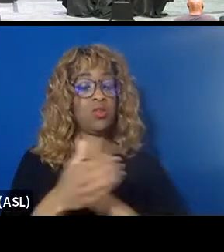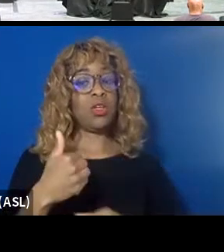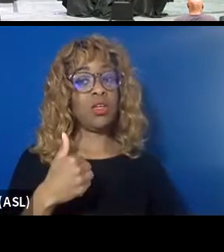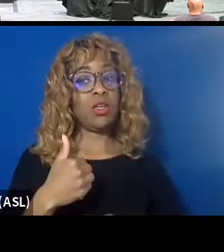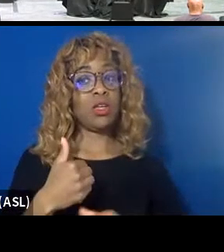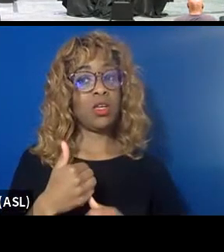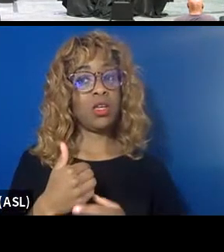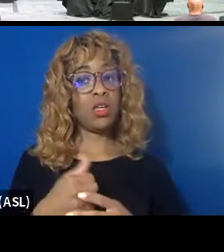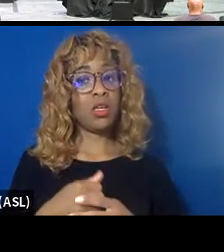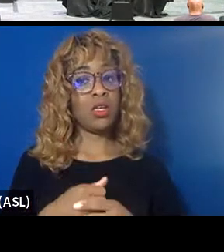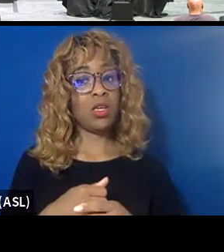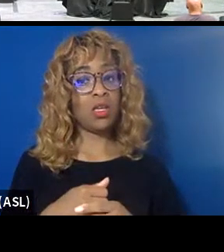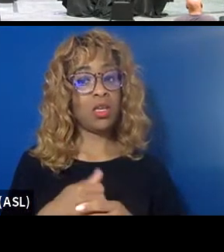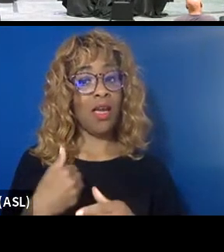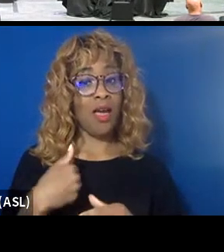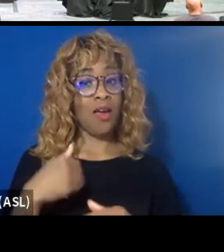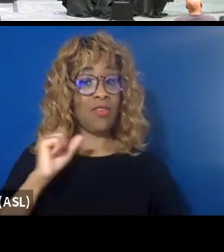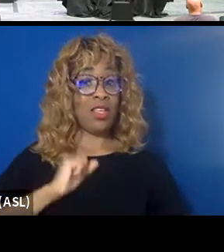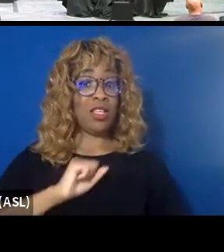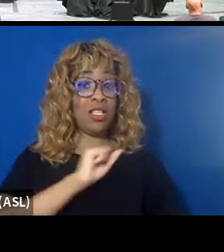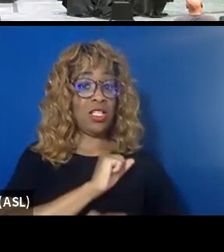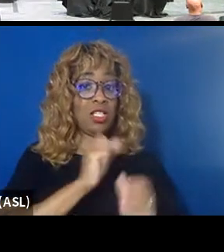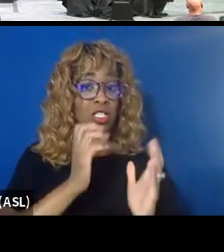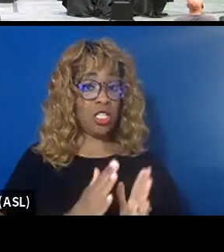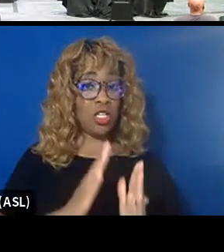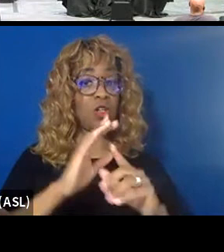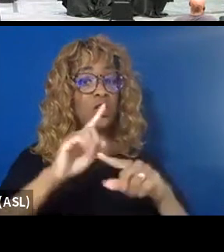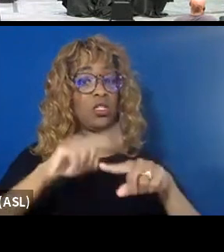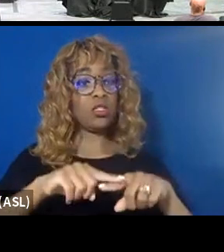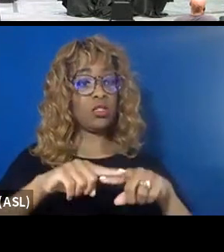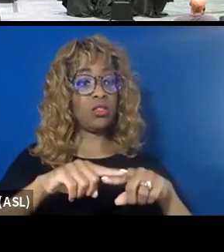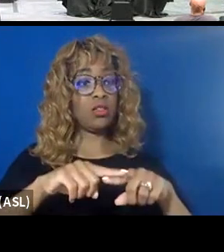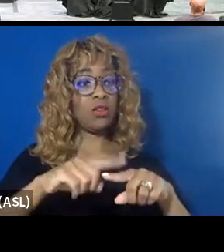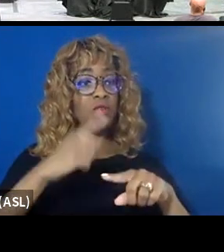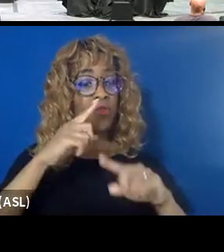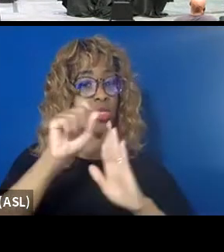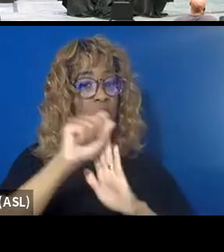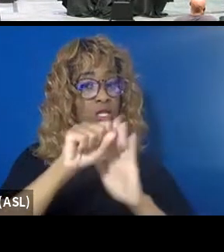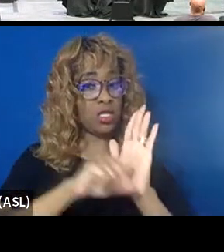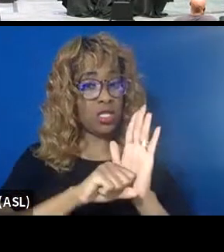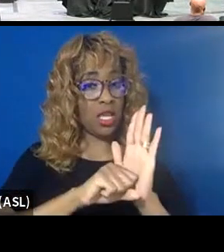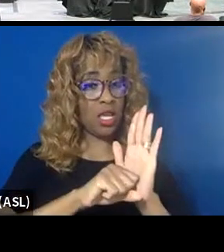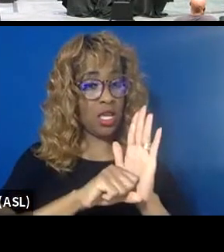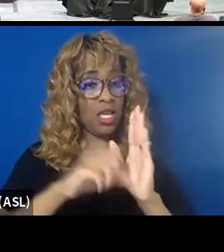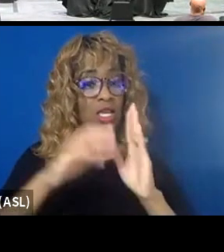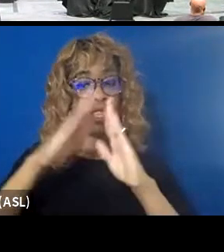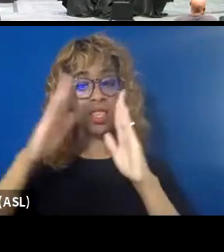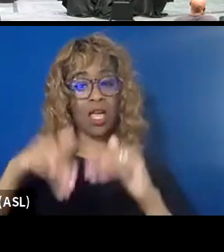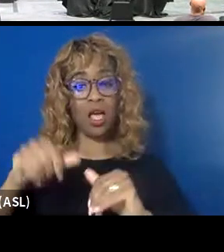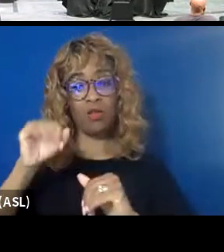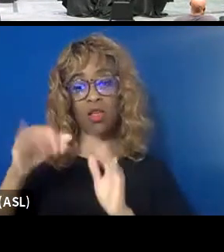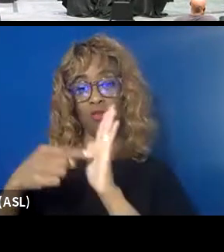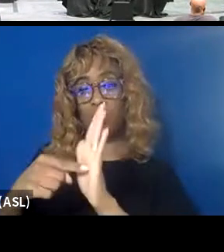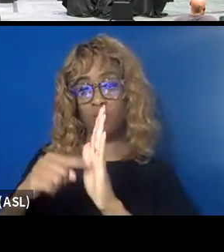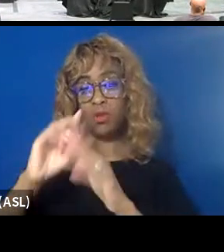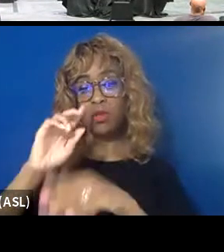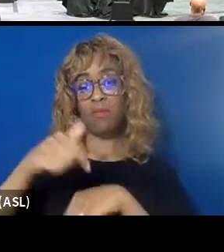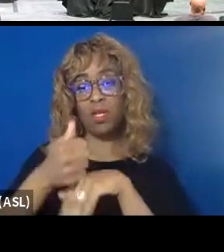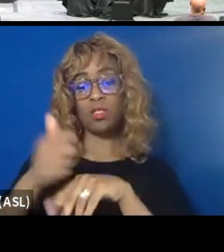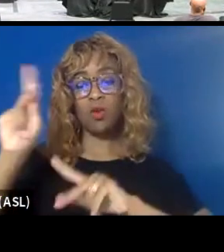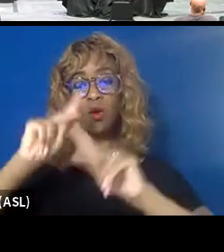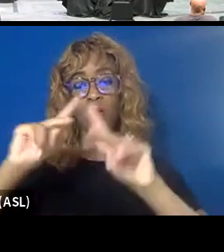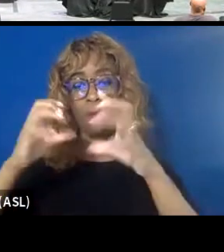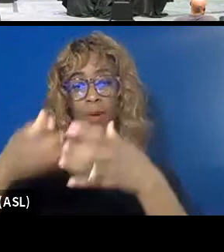are senators based upon a state and House of Representatives based upon